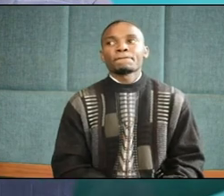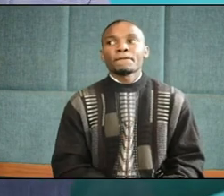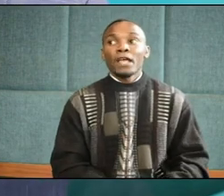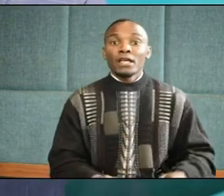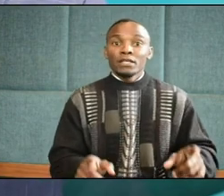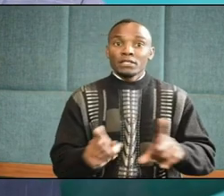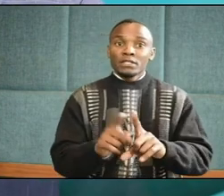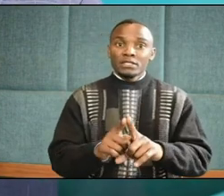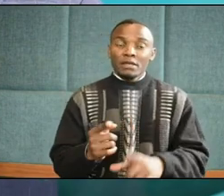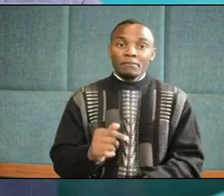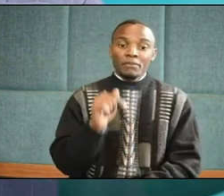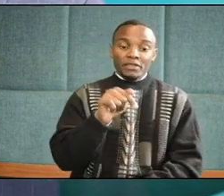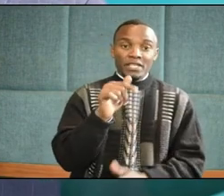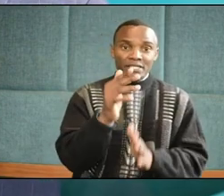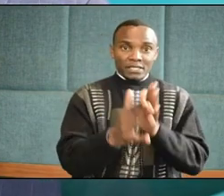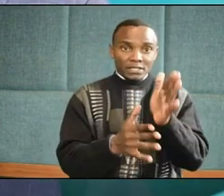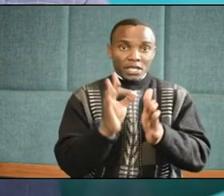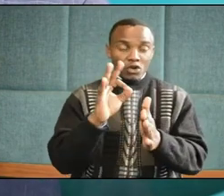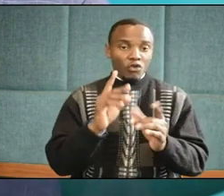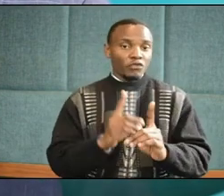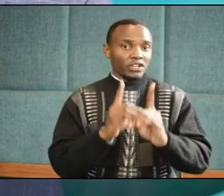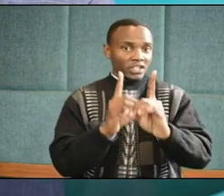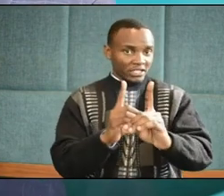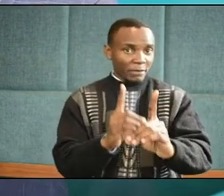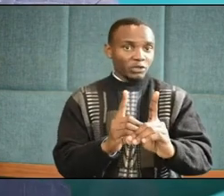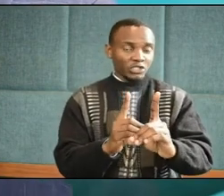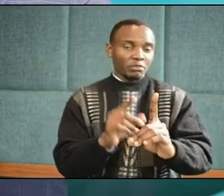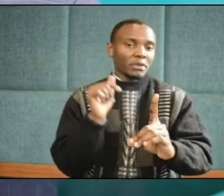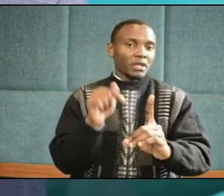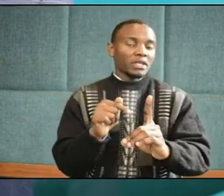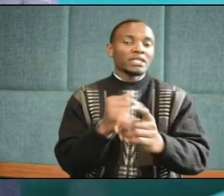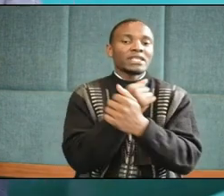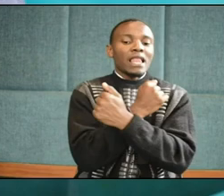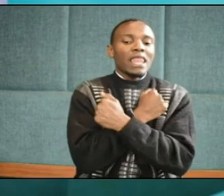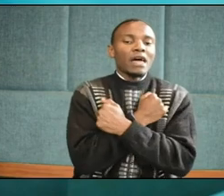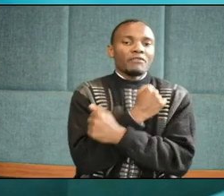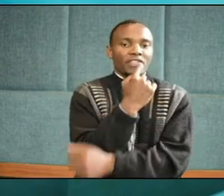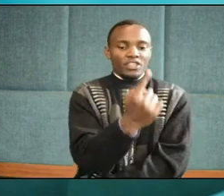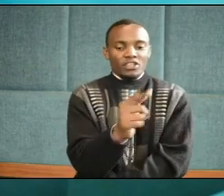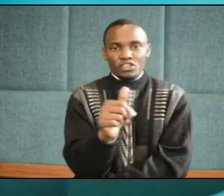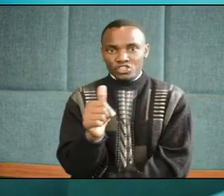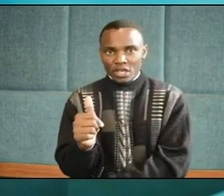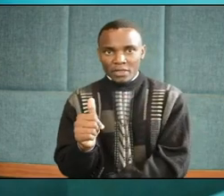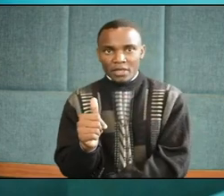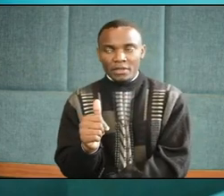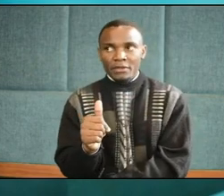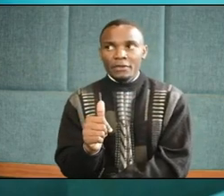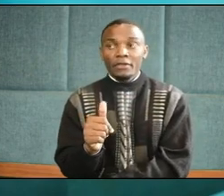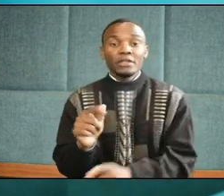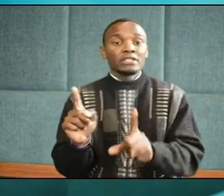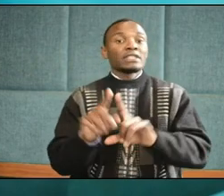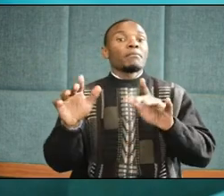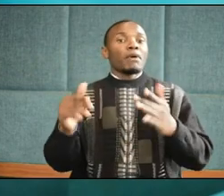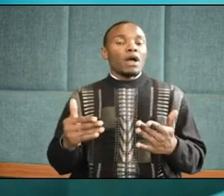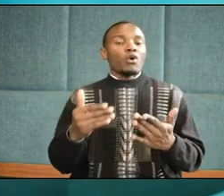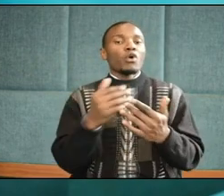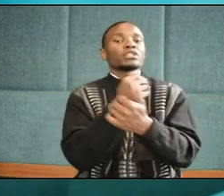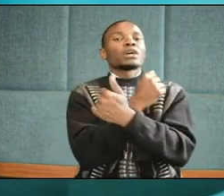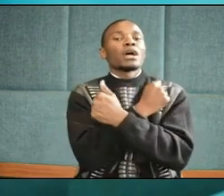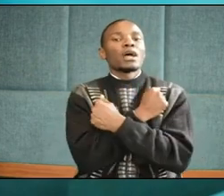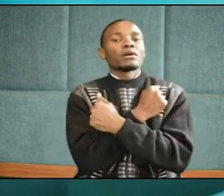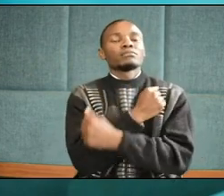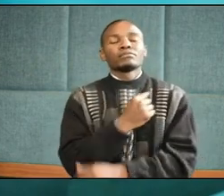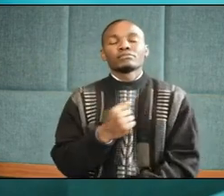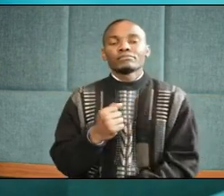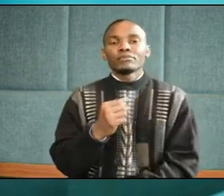This mark of discipleship, loving one another the way Christ loved